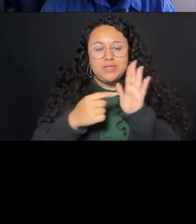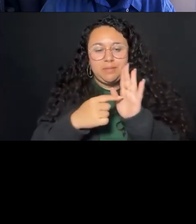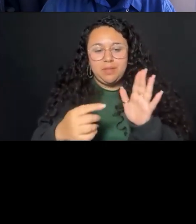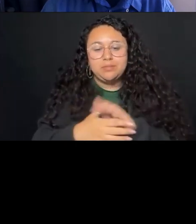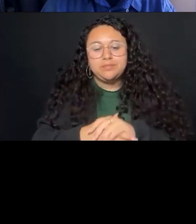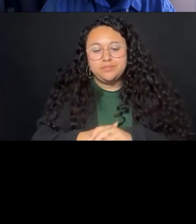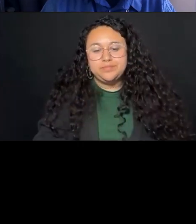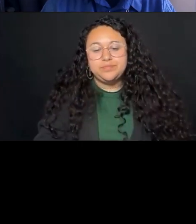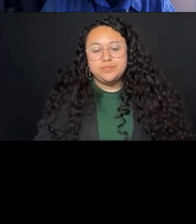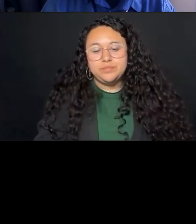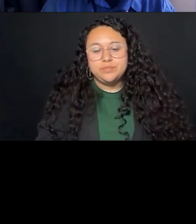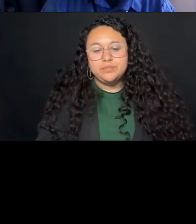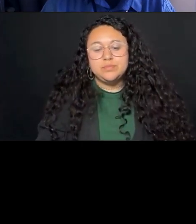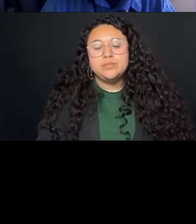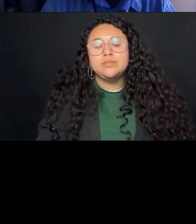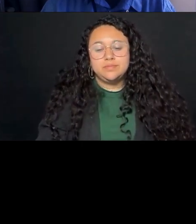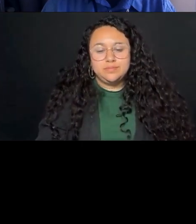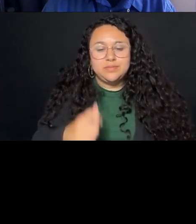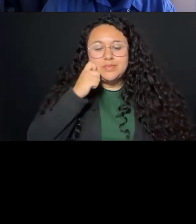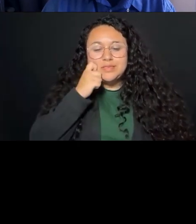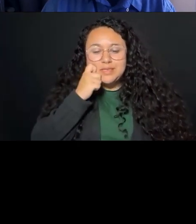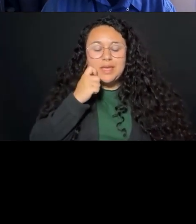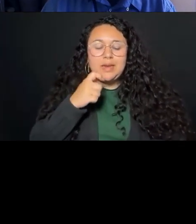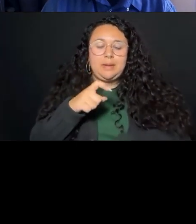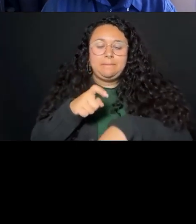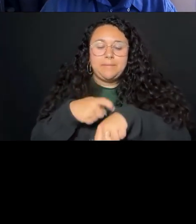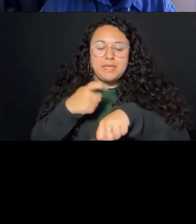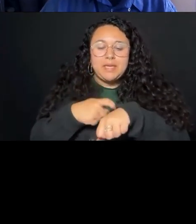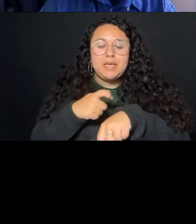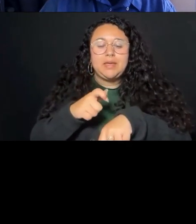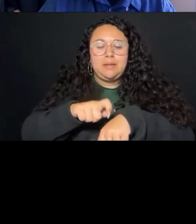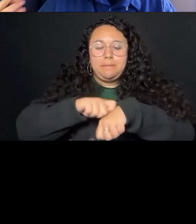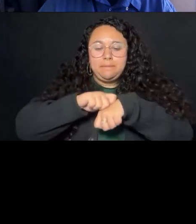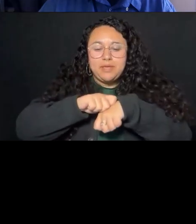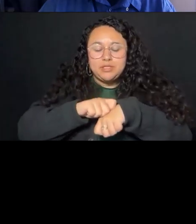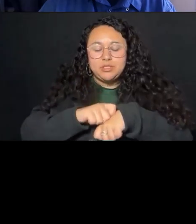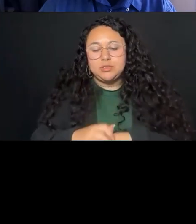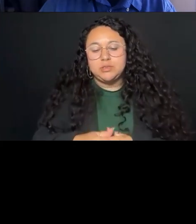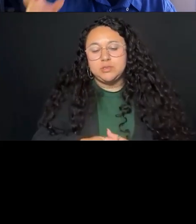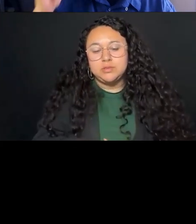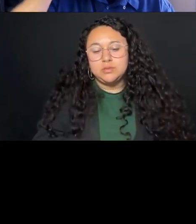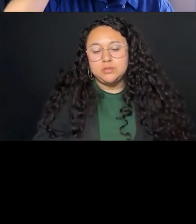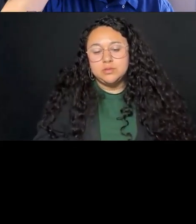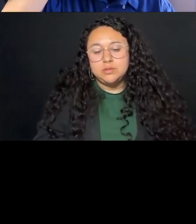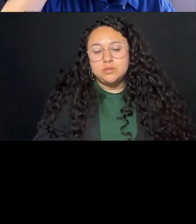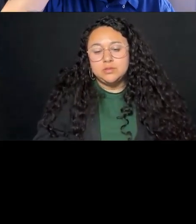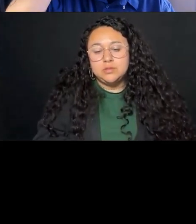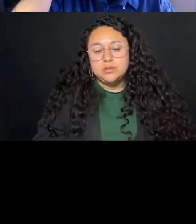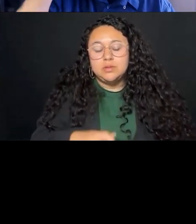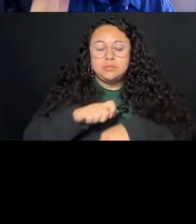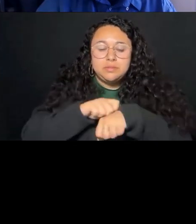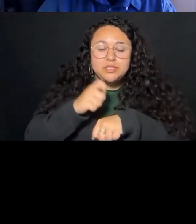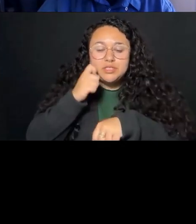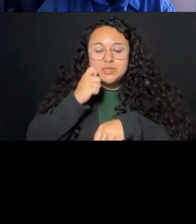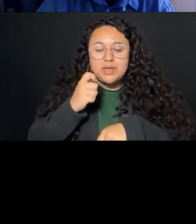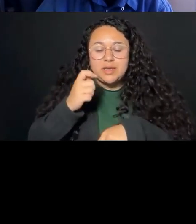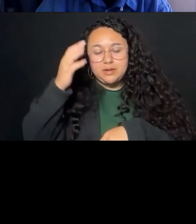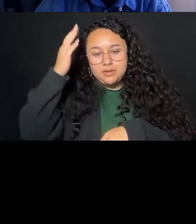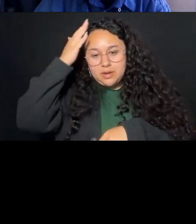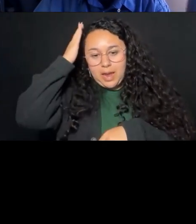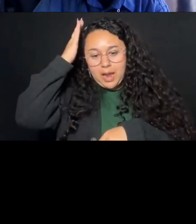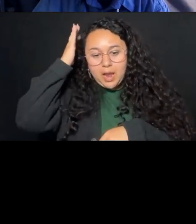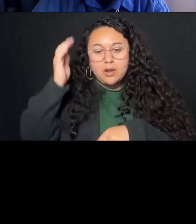Skin picking or pinching. Yep. So pinching at skin or scalp, sometimes pulling hair. Yep.